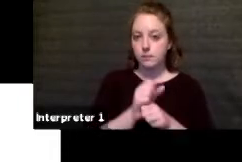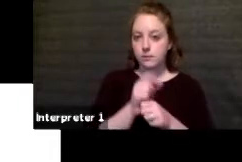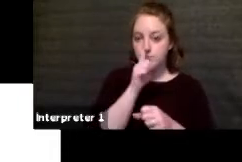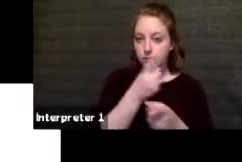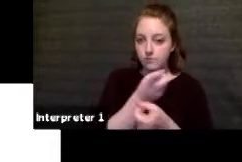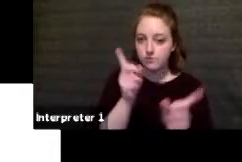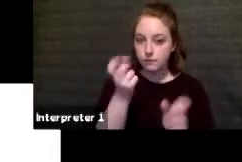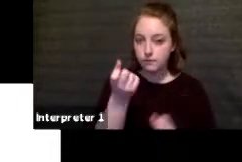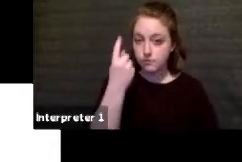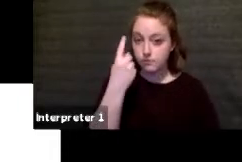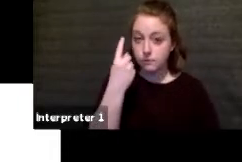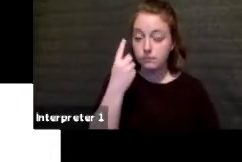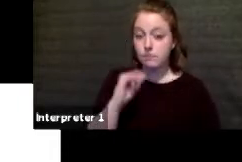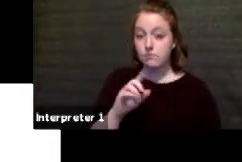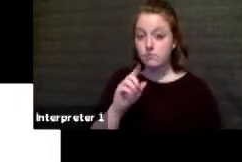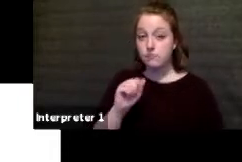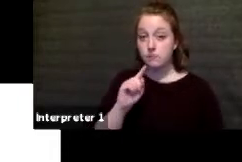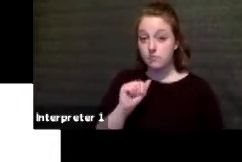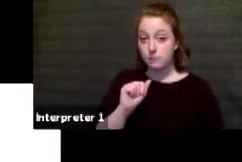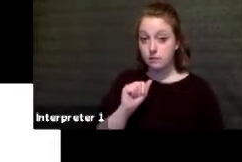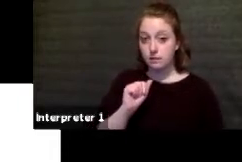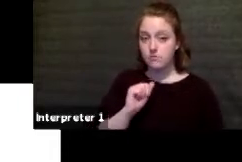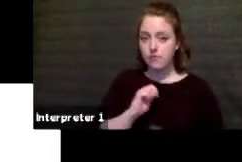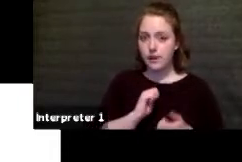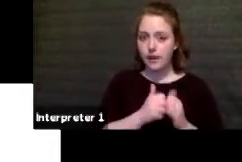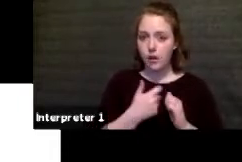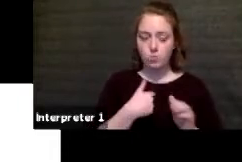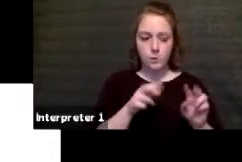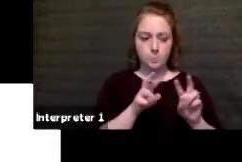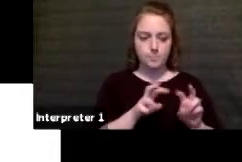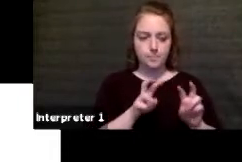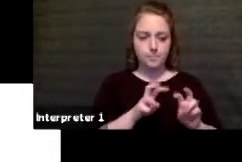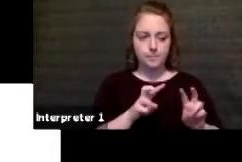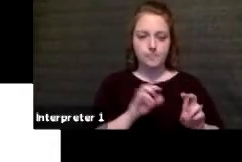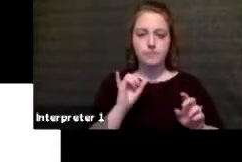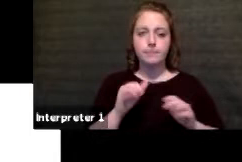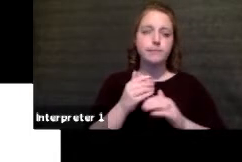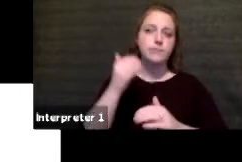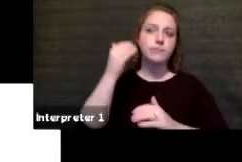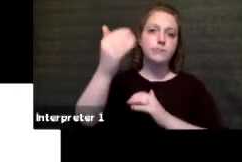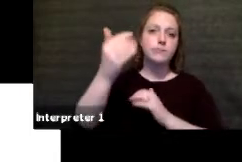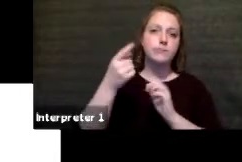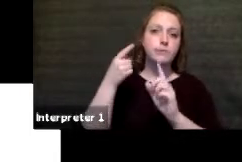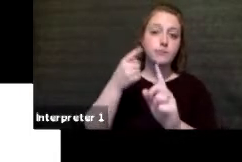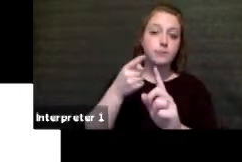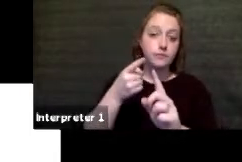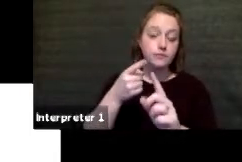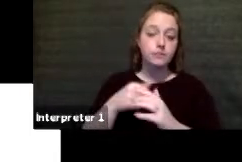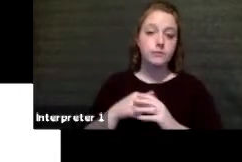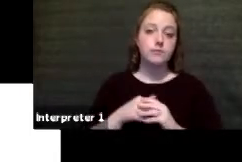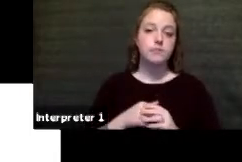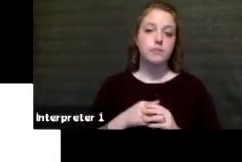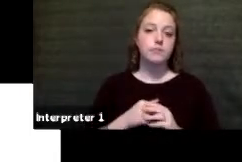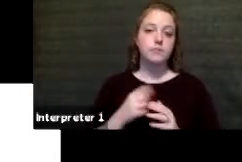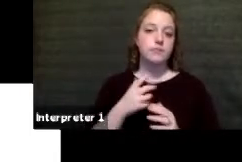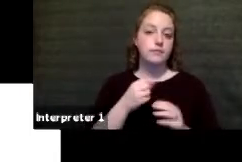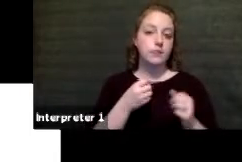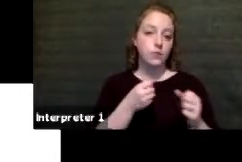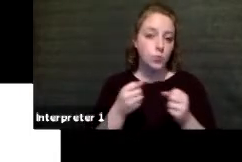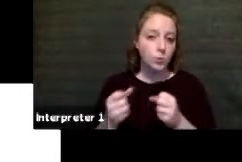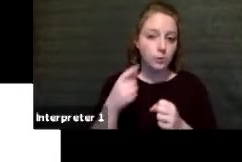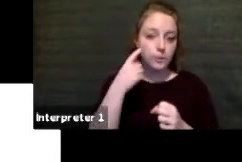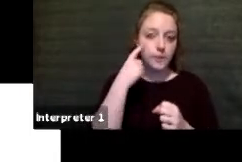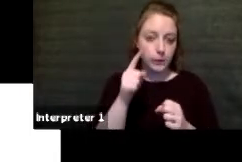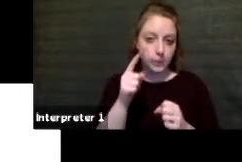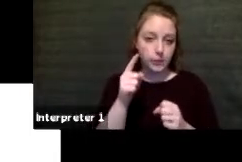the, how the data led to the, these, the long-term vision and goals, and ultimately the strategies between the two